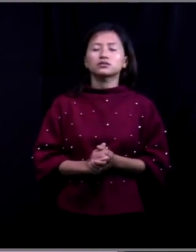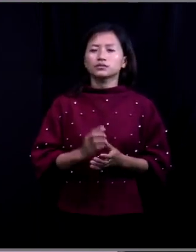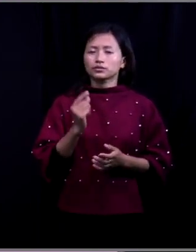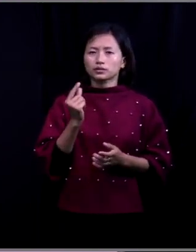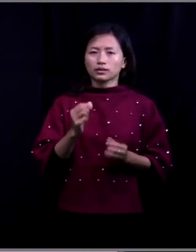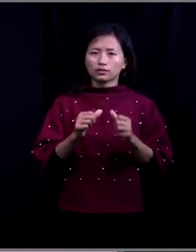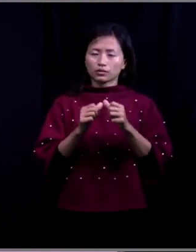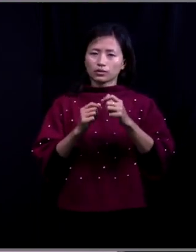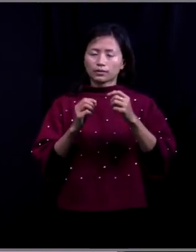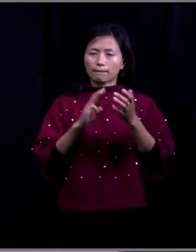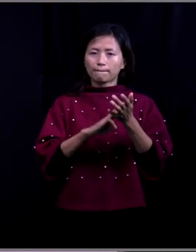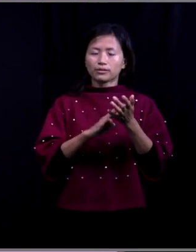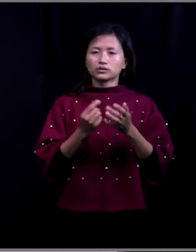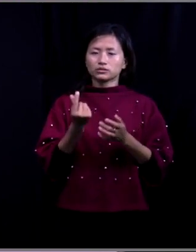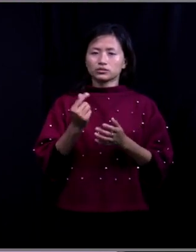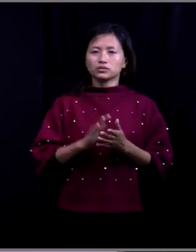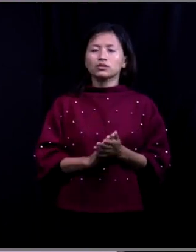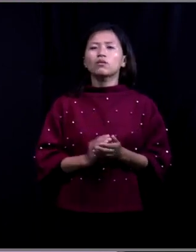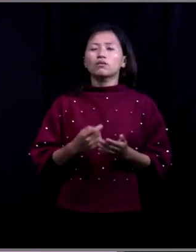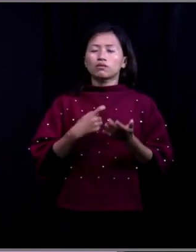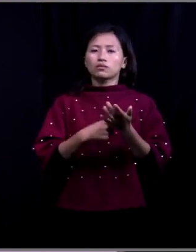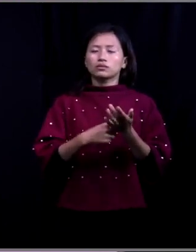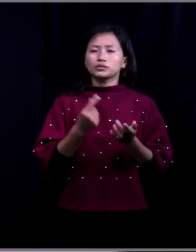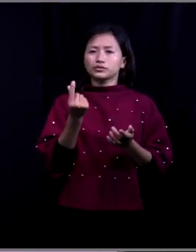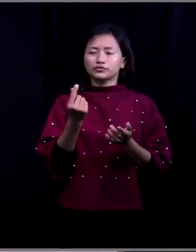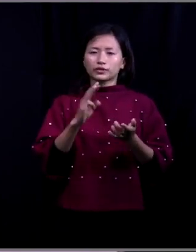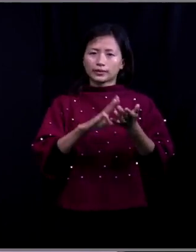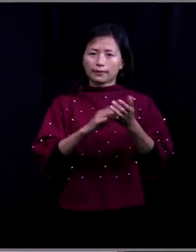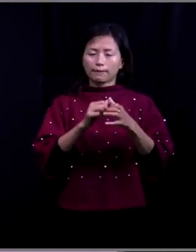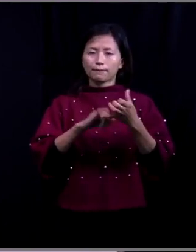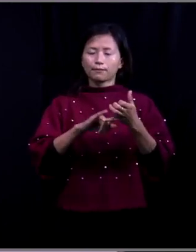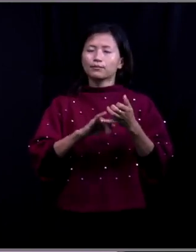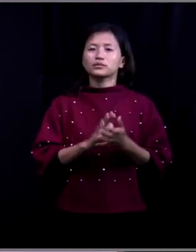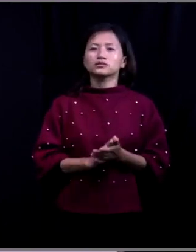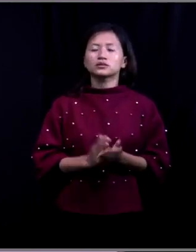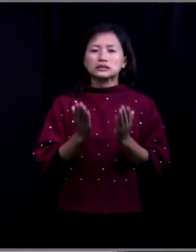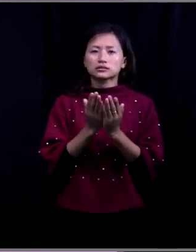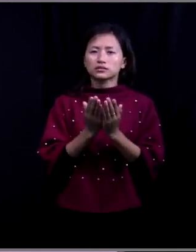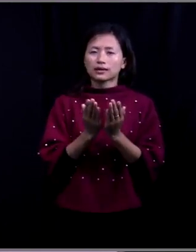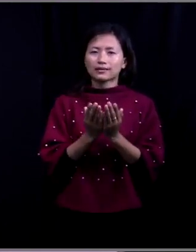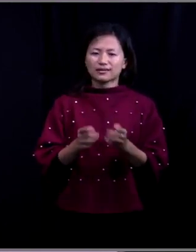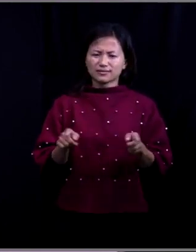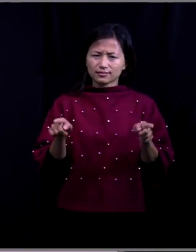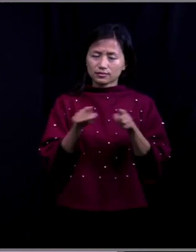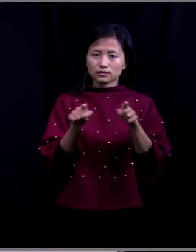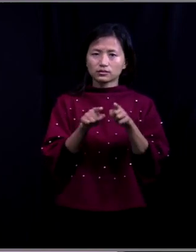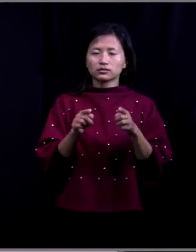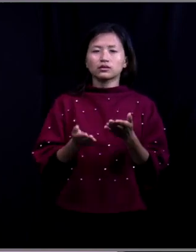unit or unified mass, this represents the mass that is exactly equal